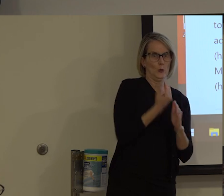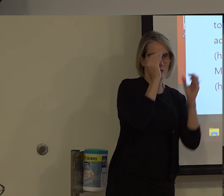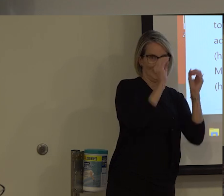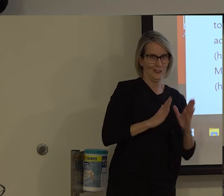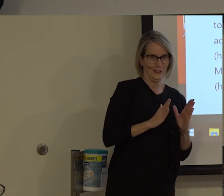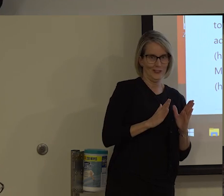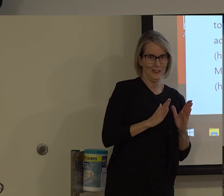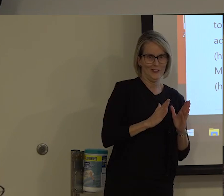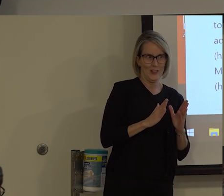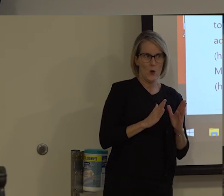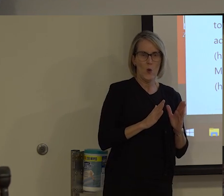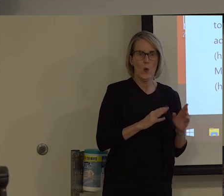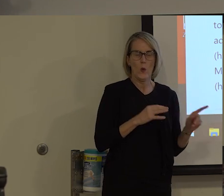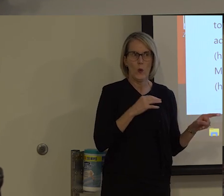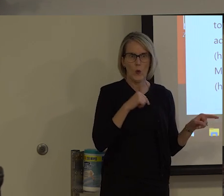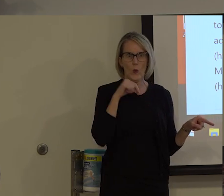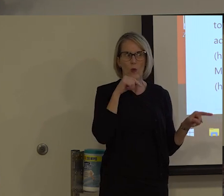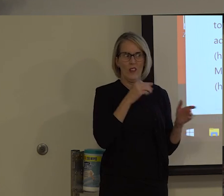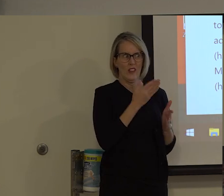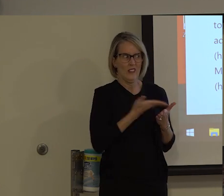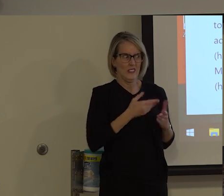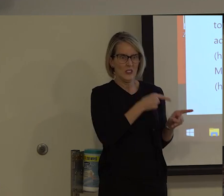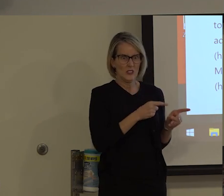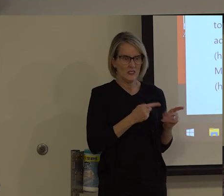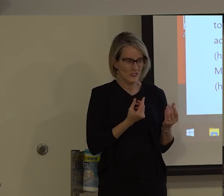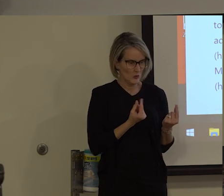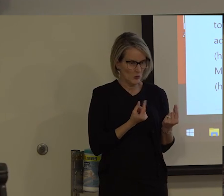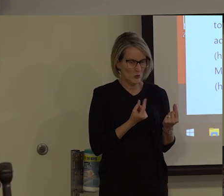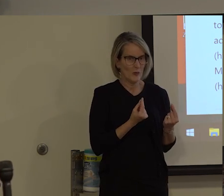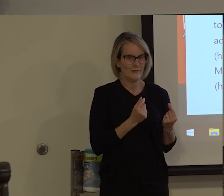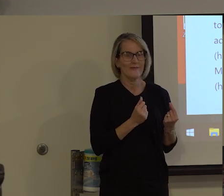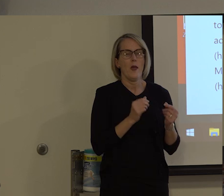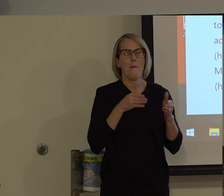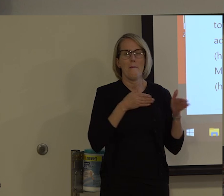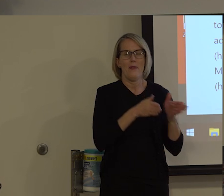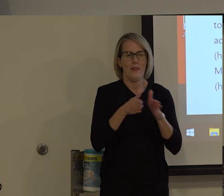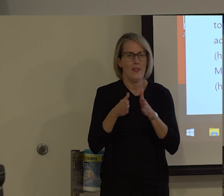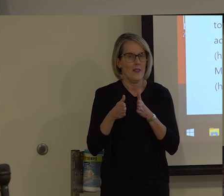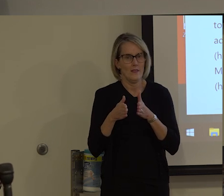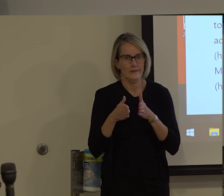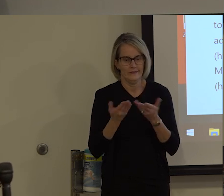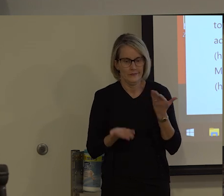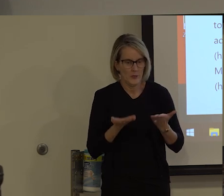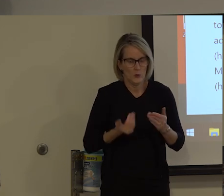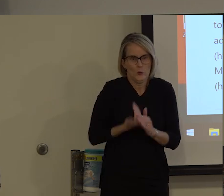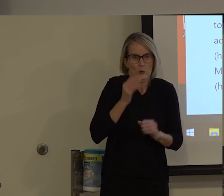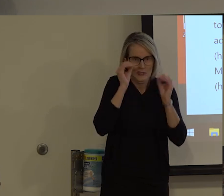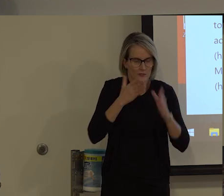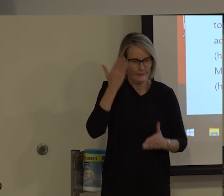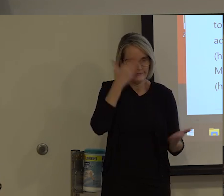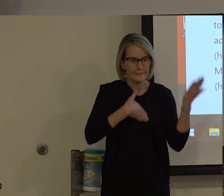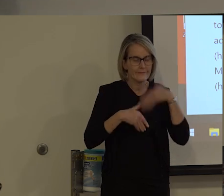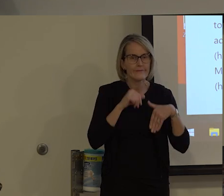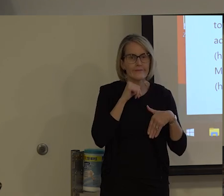you're implementing here are some methods that in the classroom sometimes aren't obvious for new teachers if they haven't